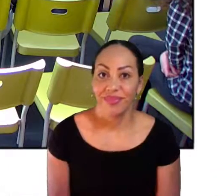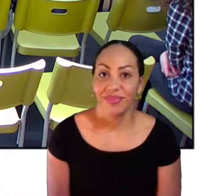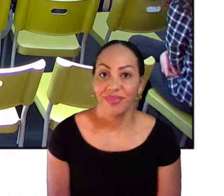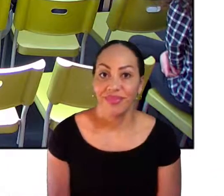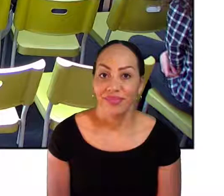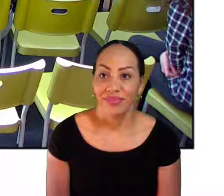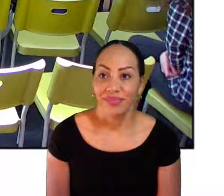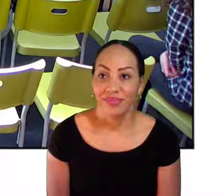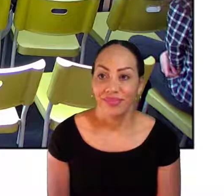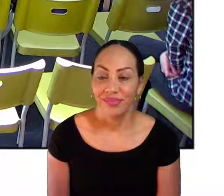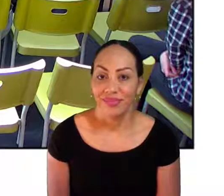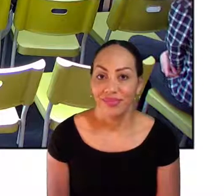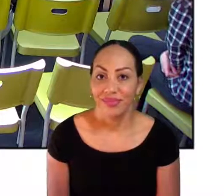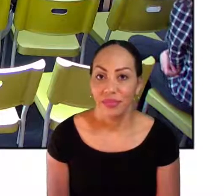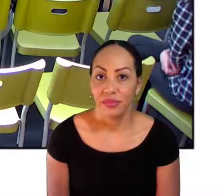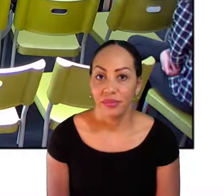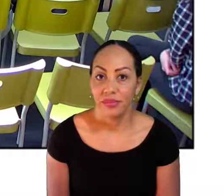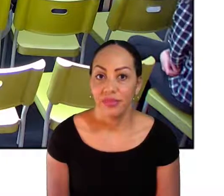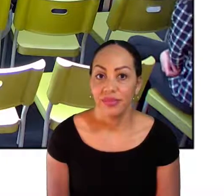No.